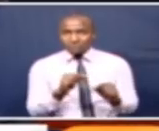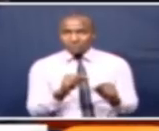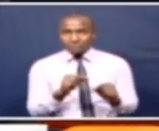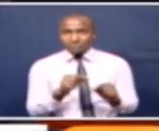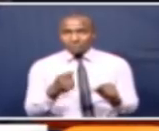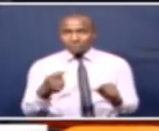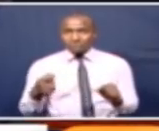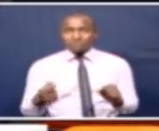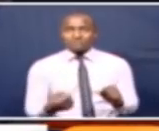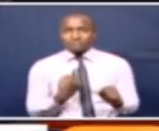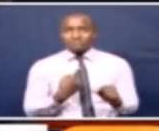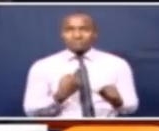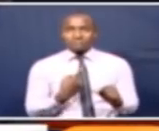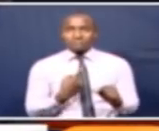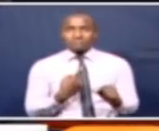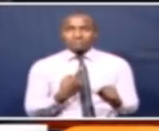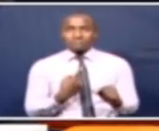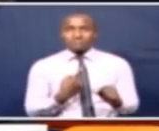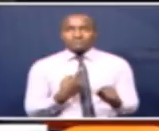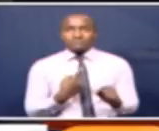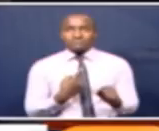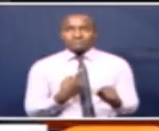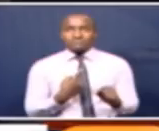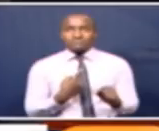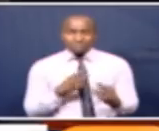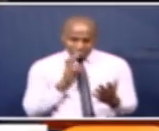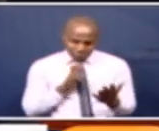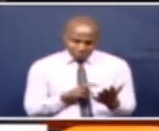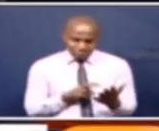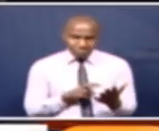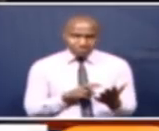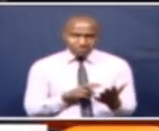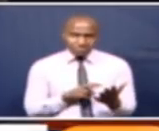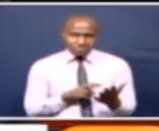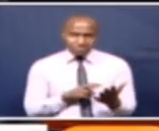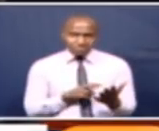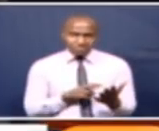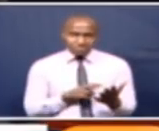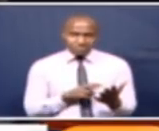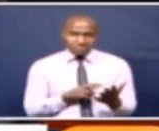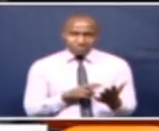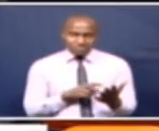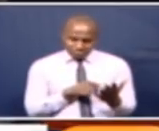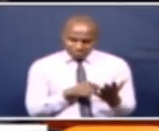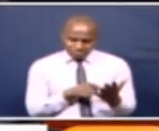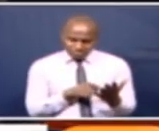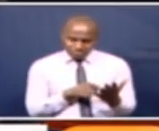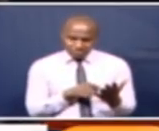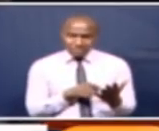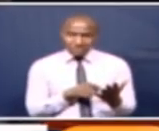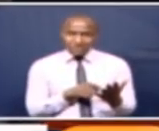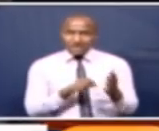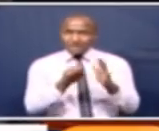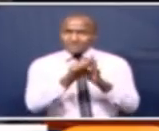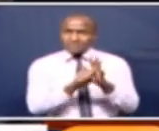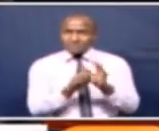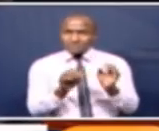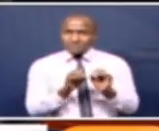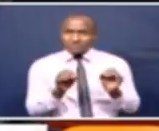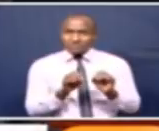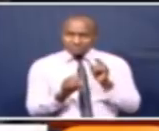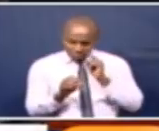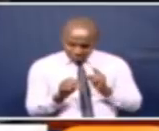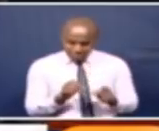the results were there. Then I looked at it like this. I didn't even see the subjects. I just